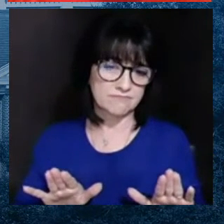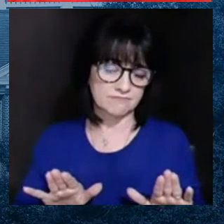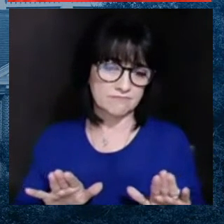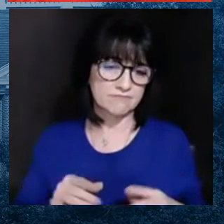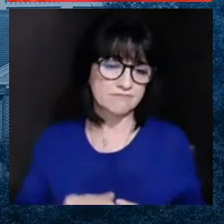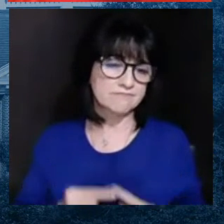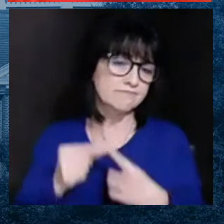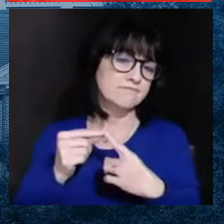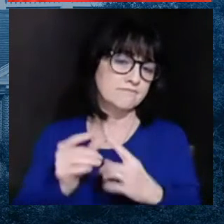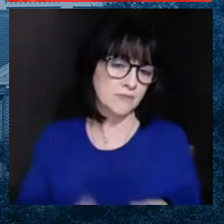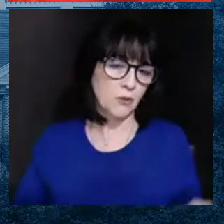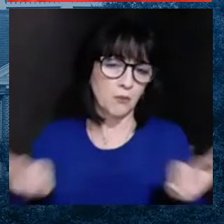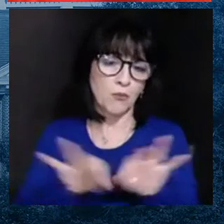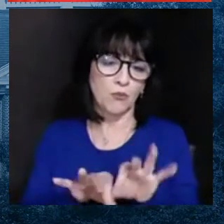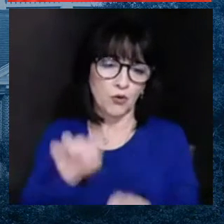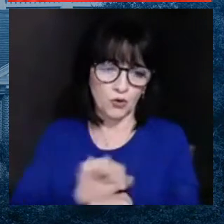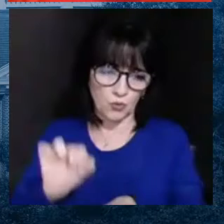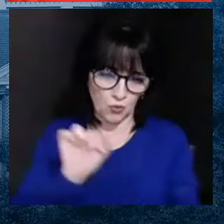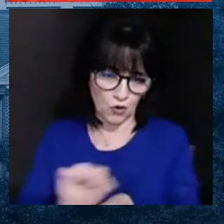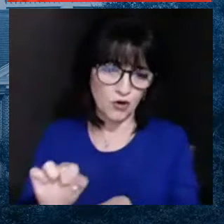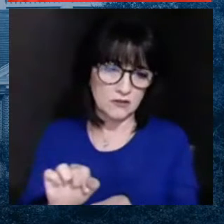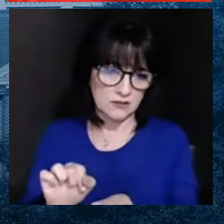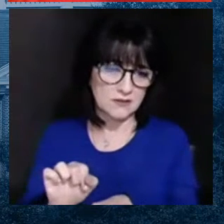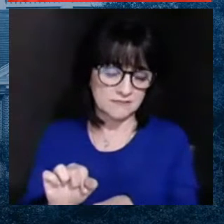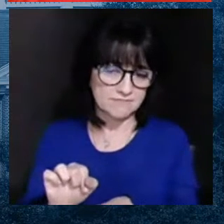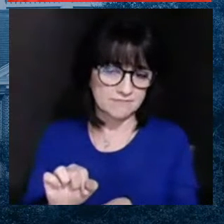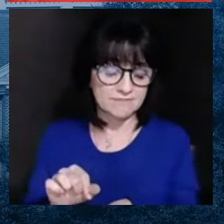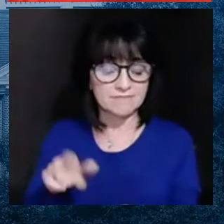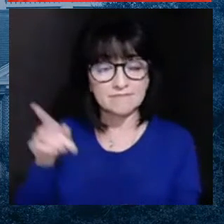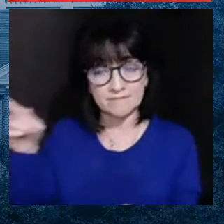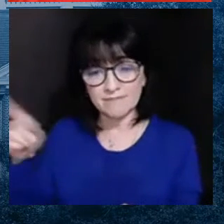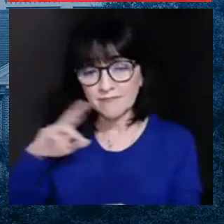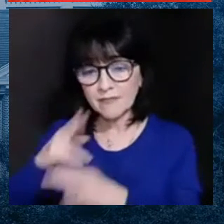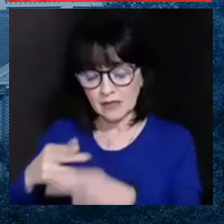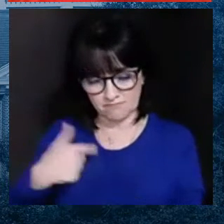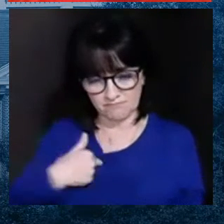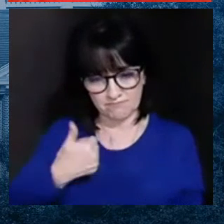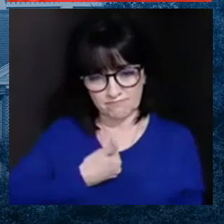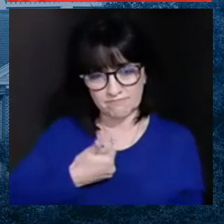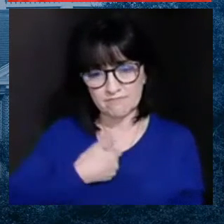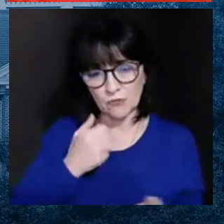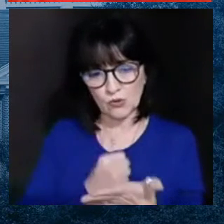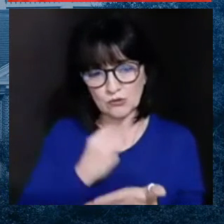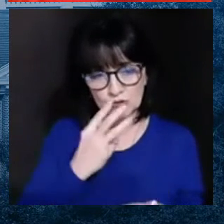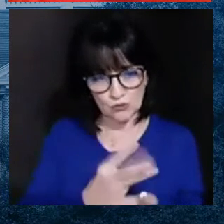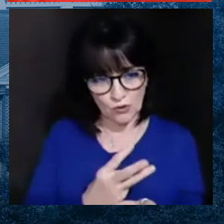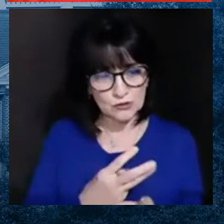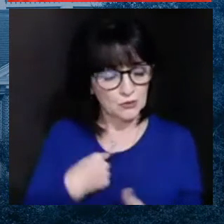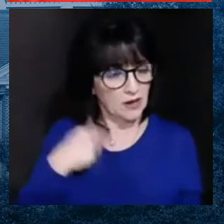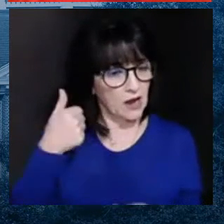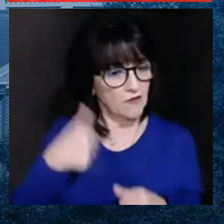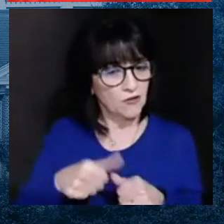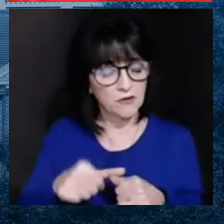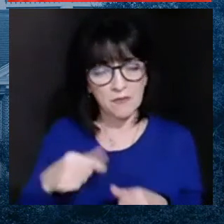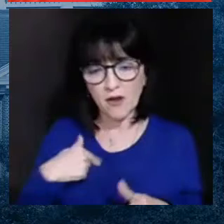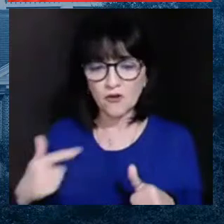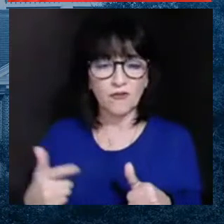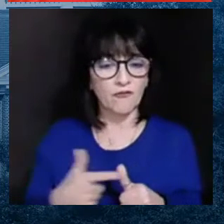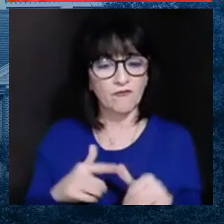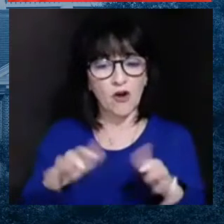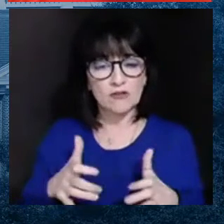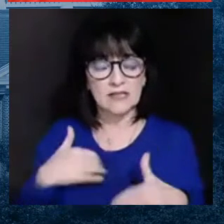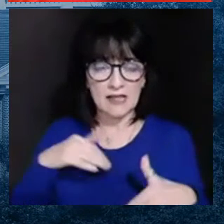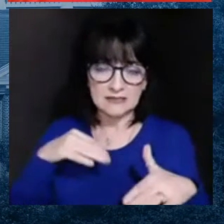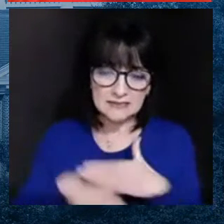As Representative Longhurst mentioned, I'm a social worker, and from the moment I stepped foot in my first class in undergraduate school, have loved